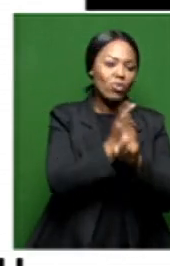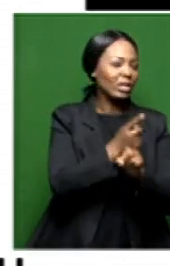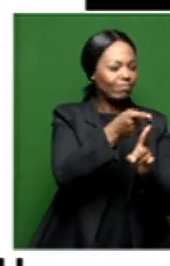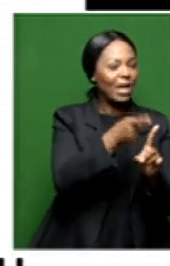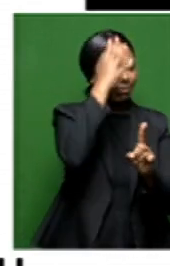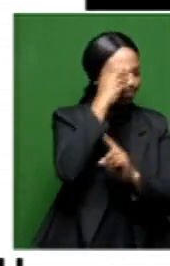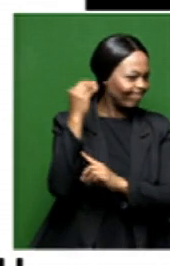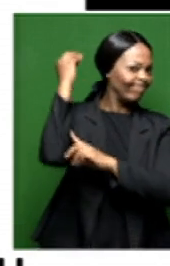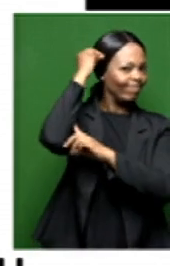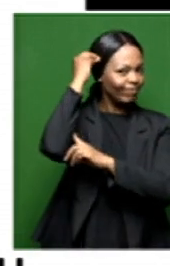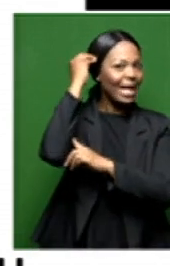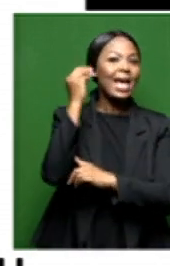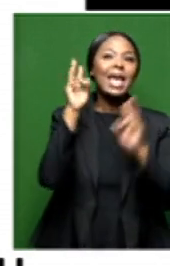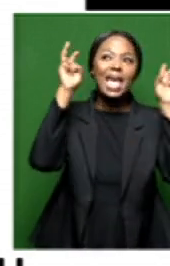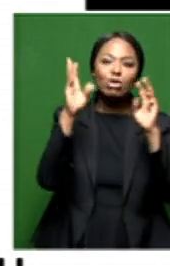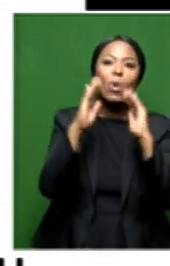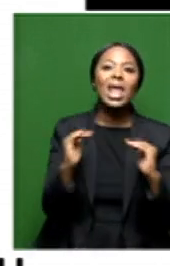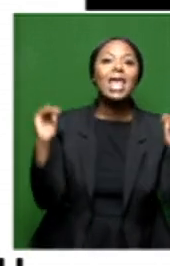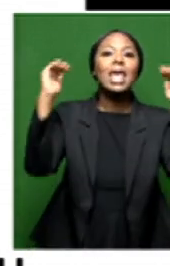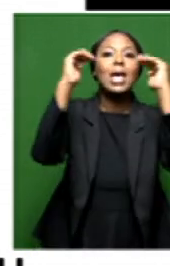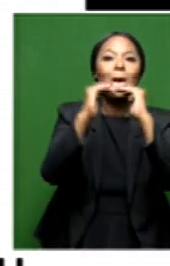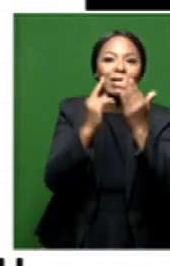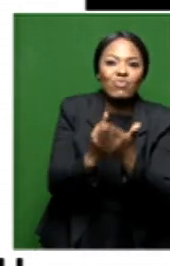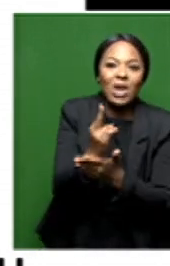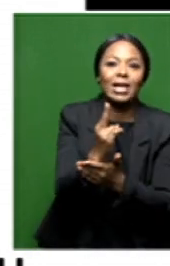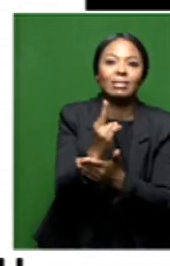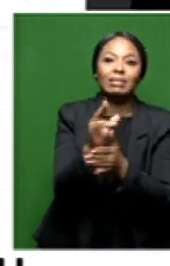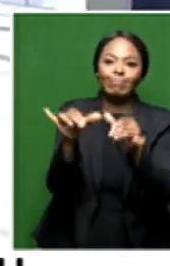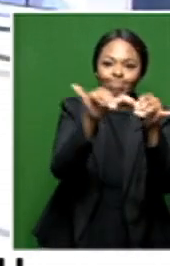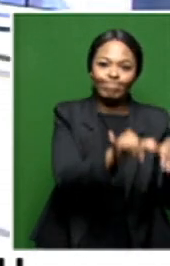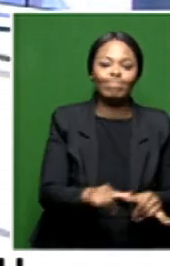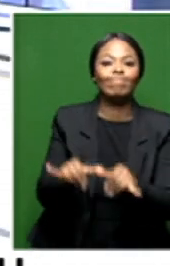issues of equality, issues of the rights of others.